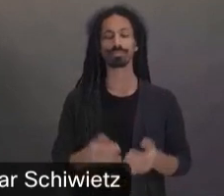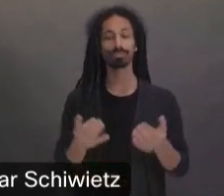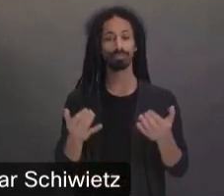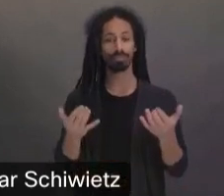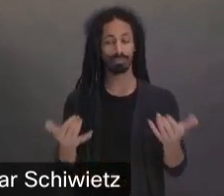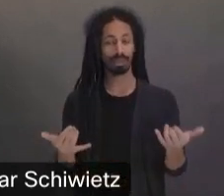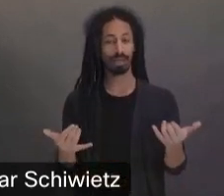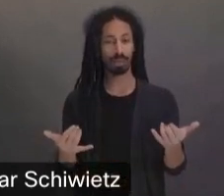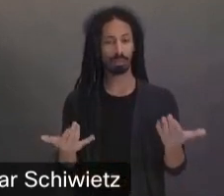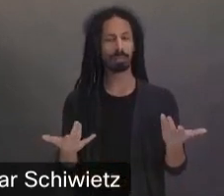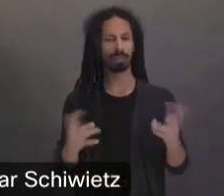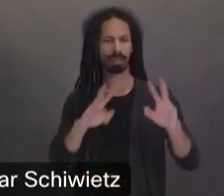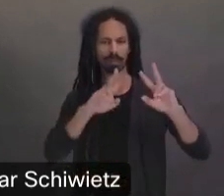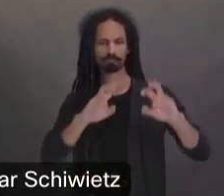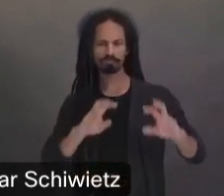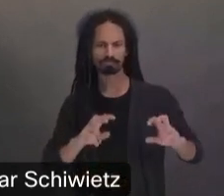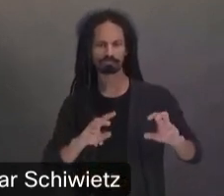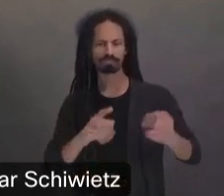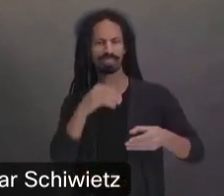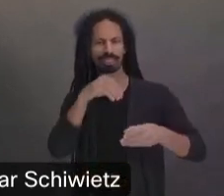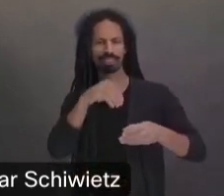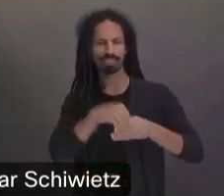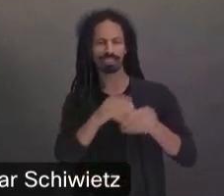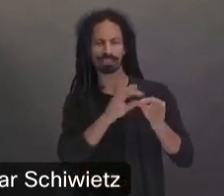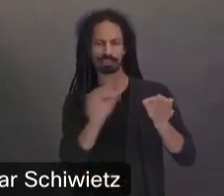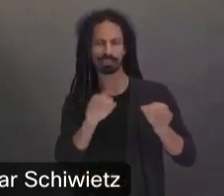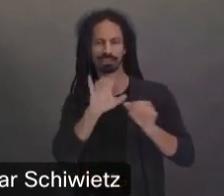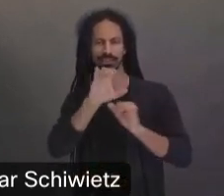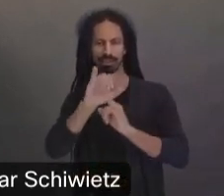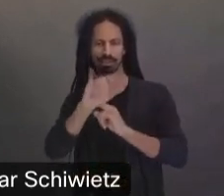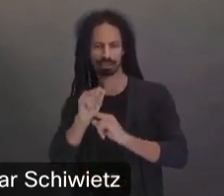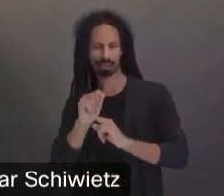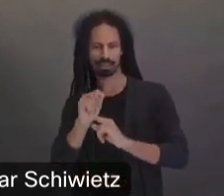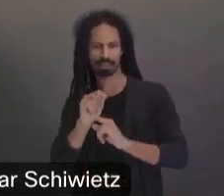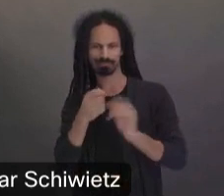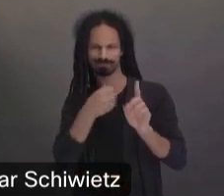in-text citations and these sources in a little bit more detail.